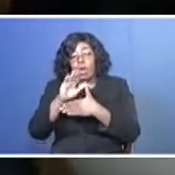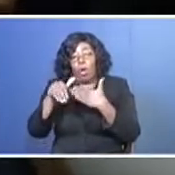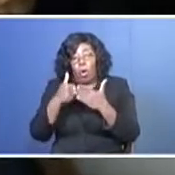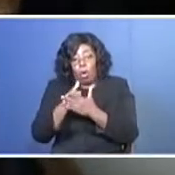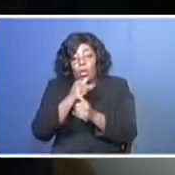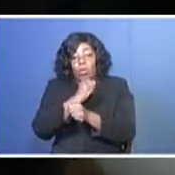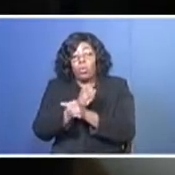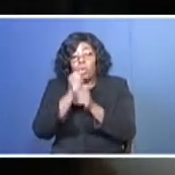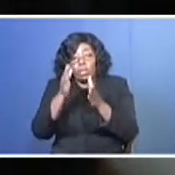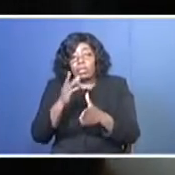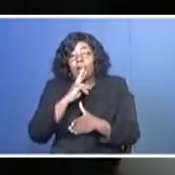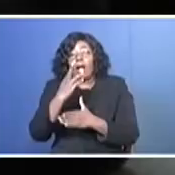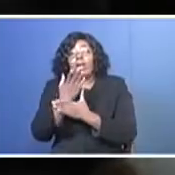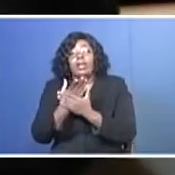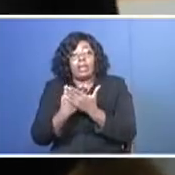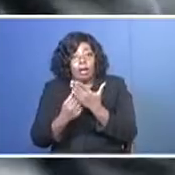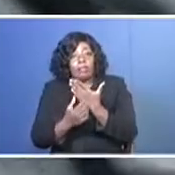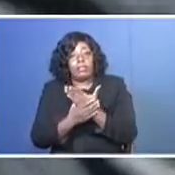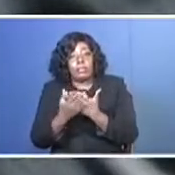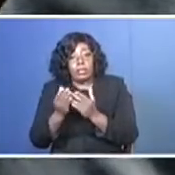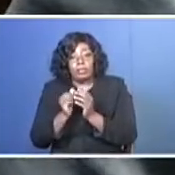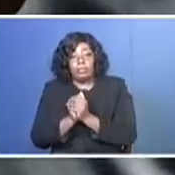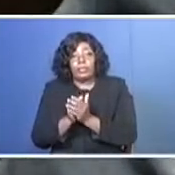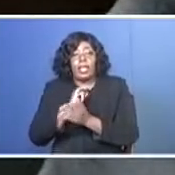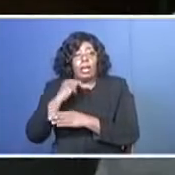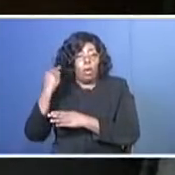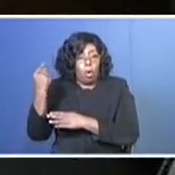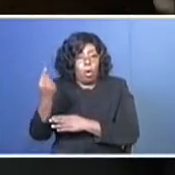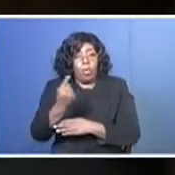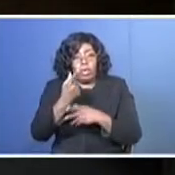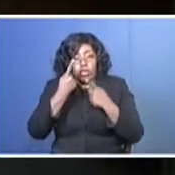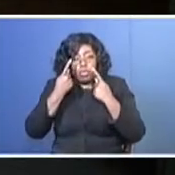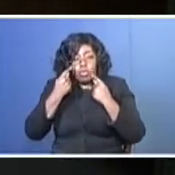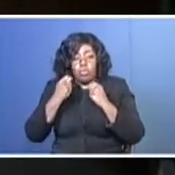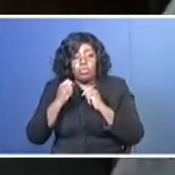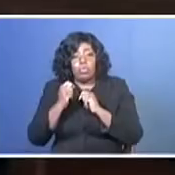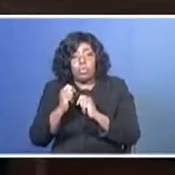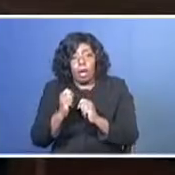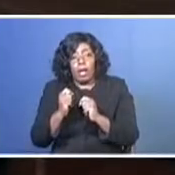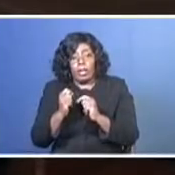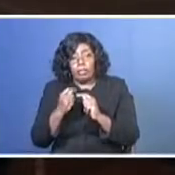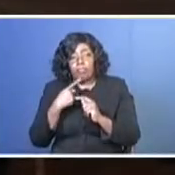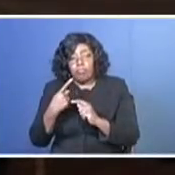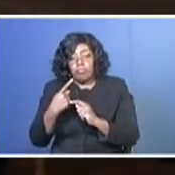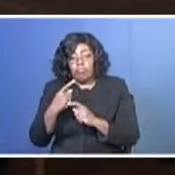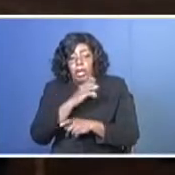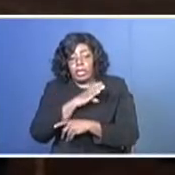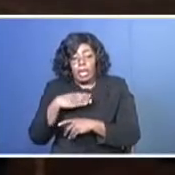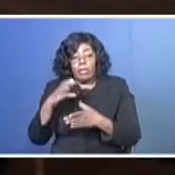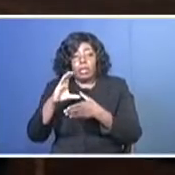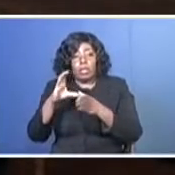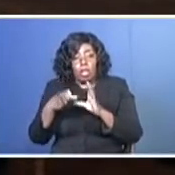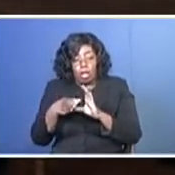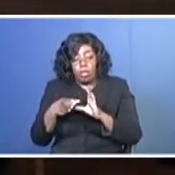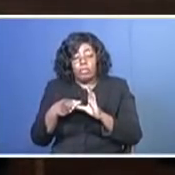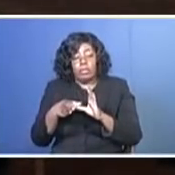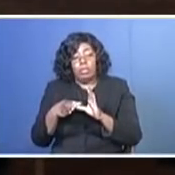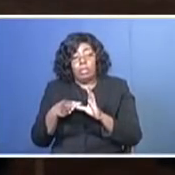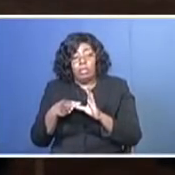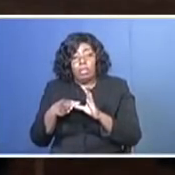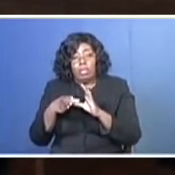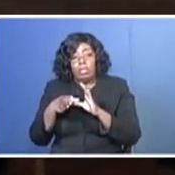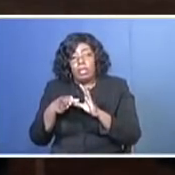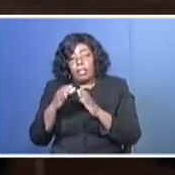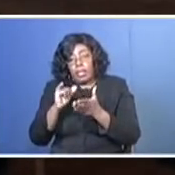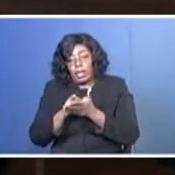employees are comfortable. And I always try to convince my cabinet colleagues as we move into